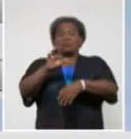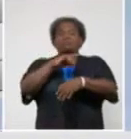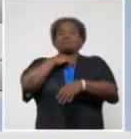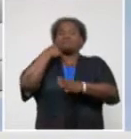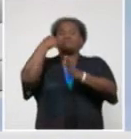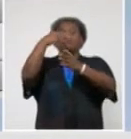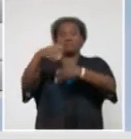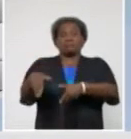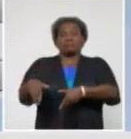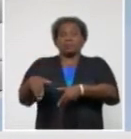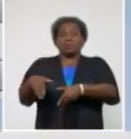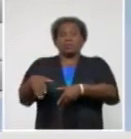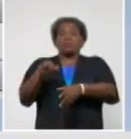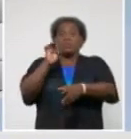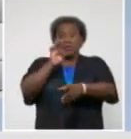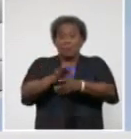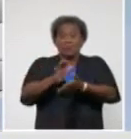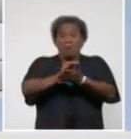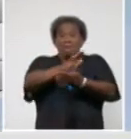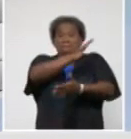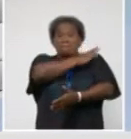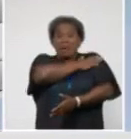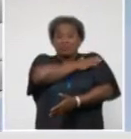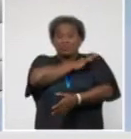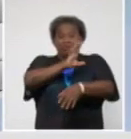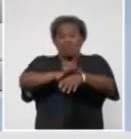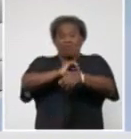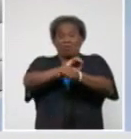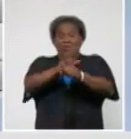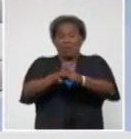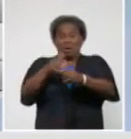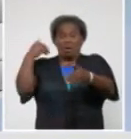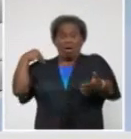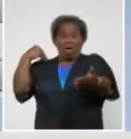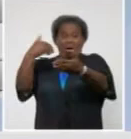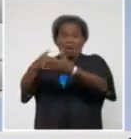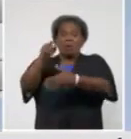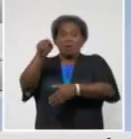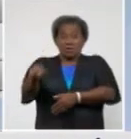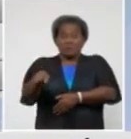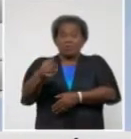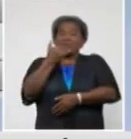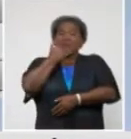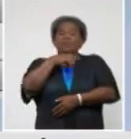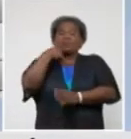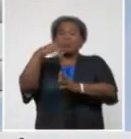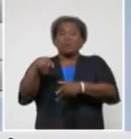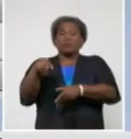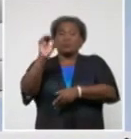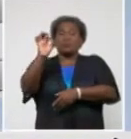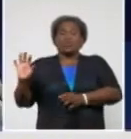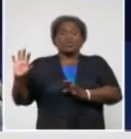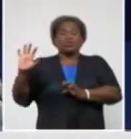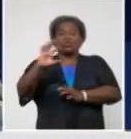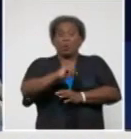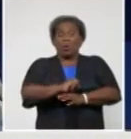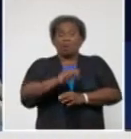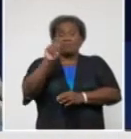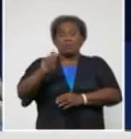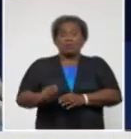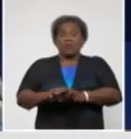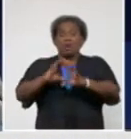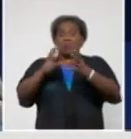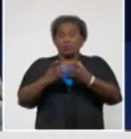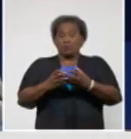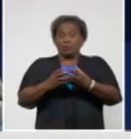916,005 COVID-19 fatalities and a mortality rate of 3.21%. The region